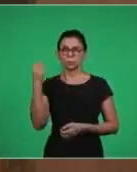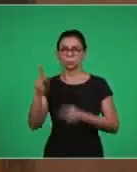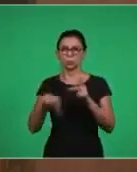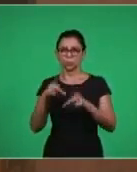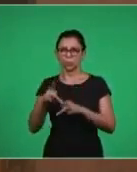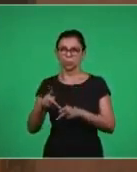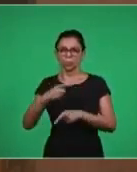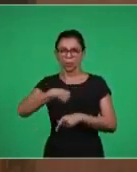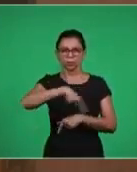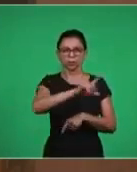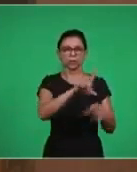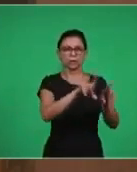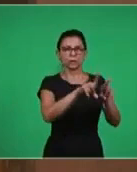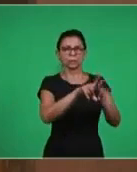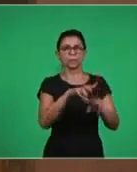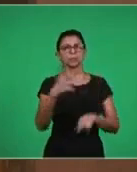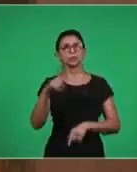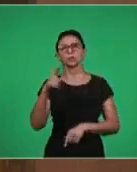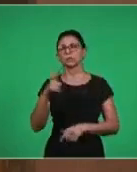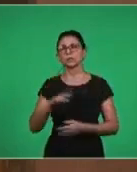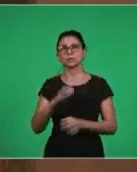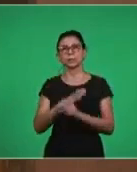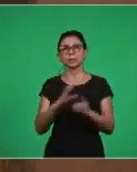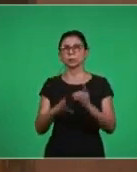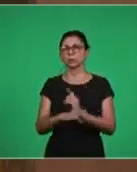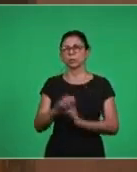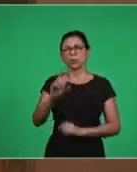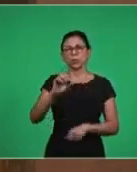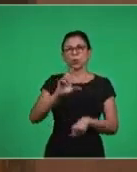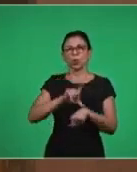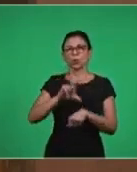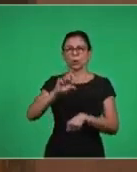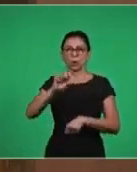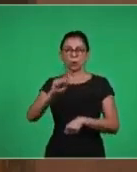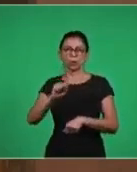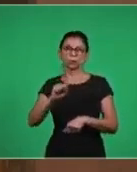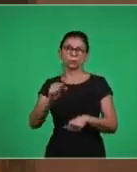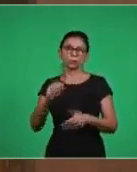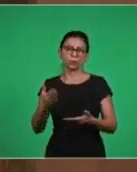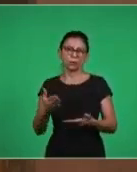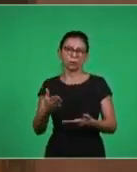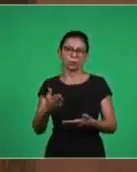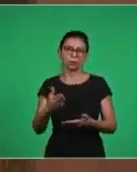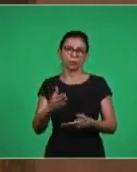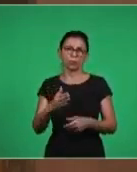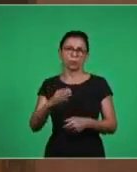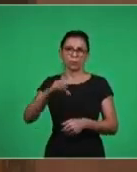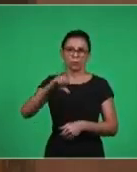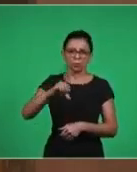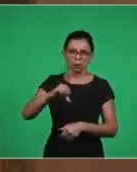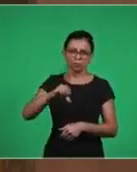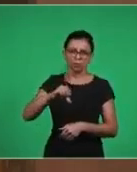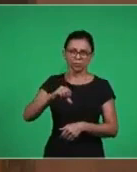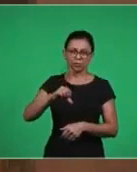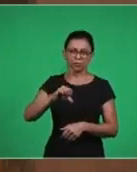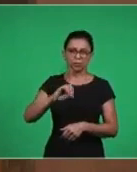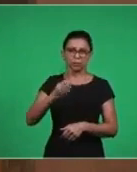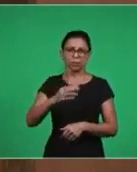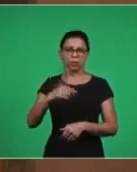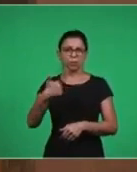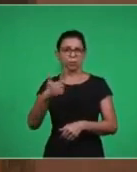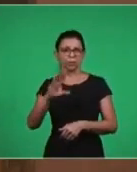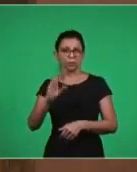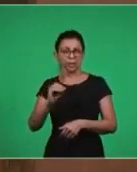there. Well, we're not going to service at 8, 9, or 10. The service is a vigil once a year. Our people